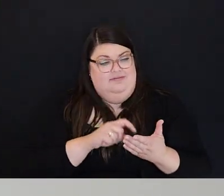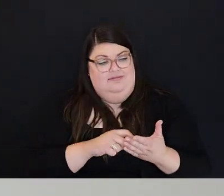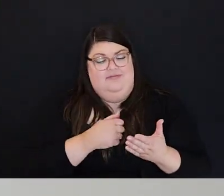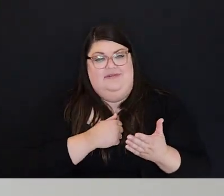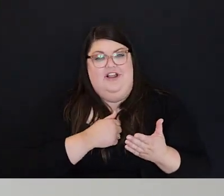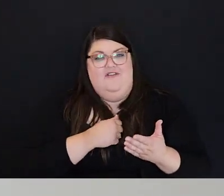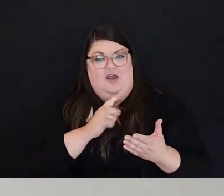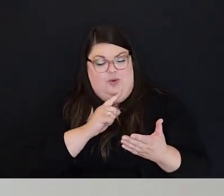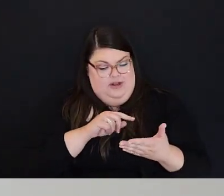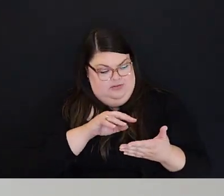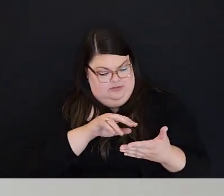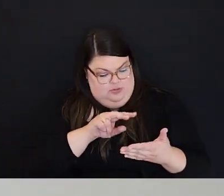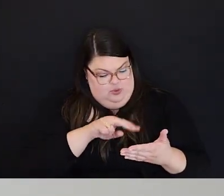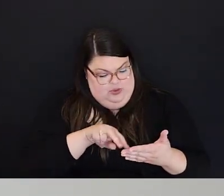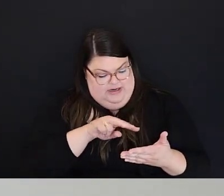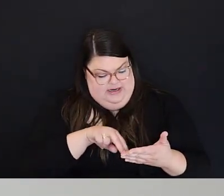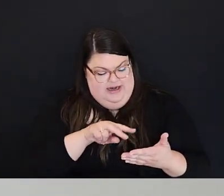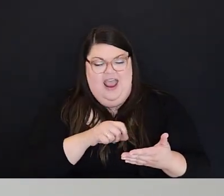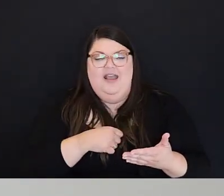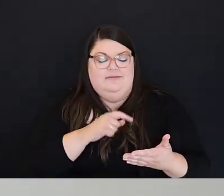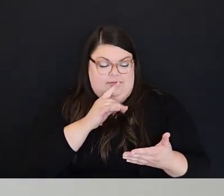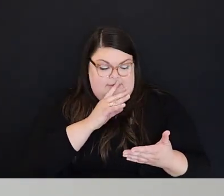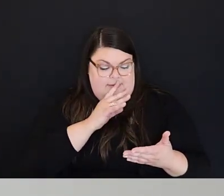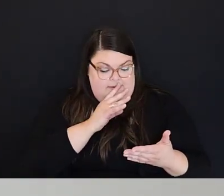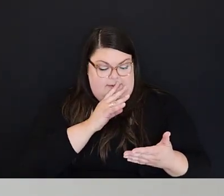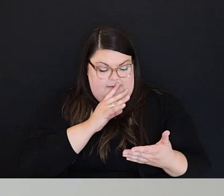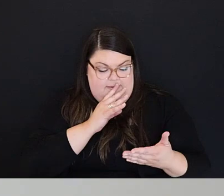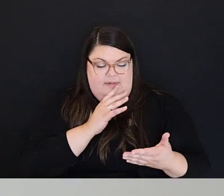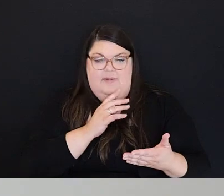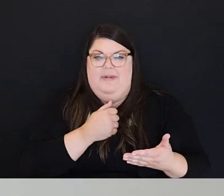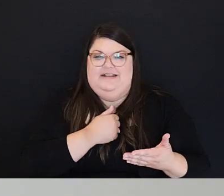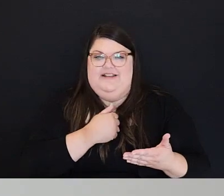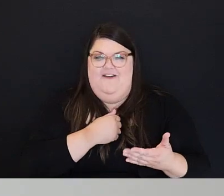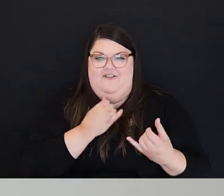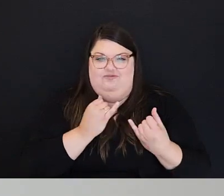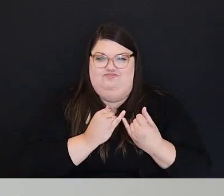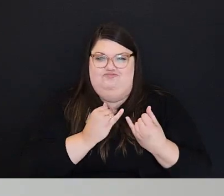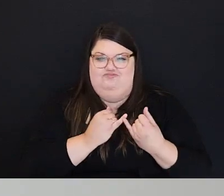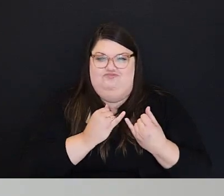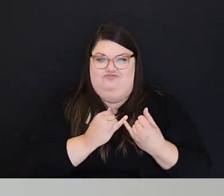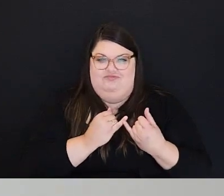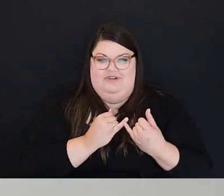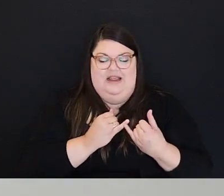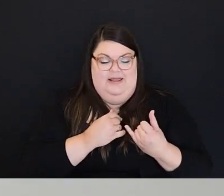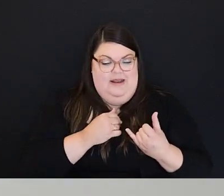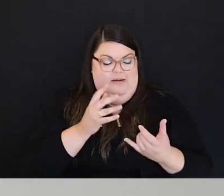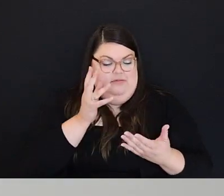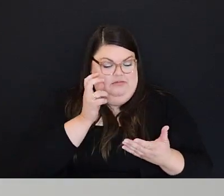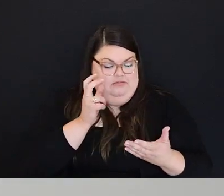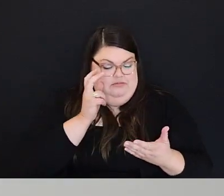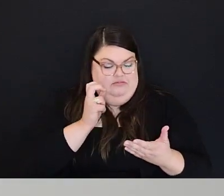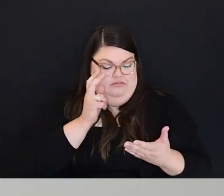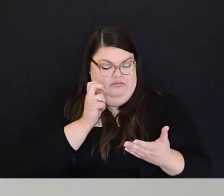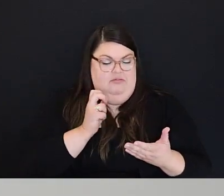find myself just mumbling it to myself while I'm reading it, so I take it in a much more bodily and present